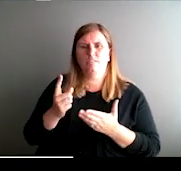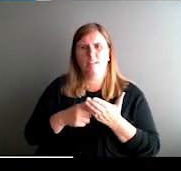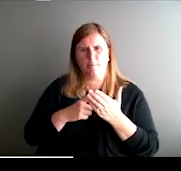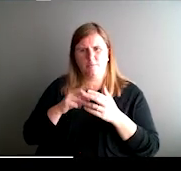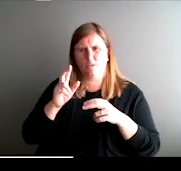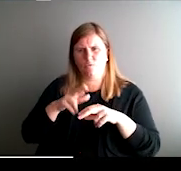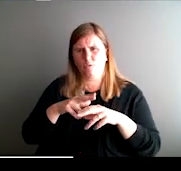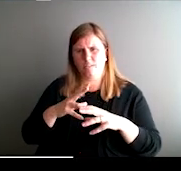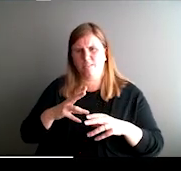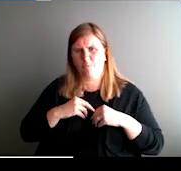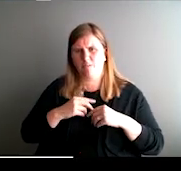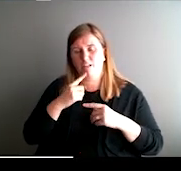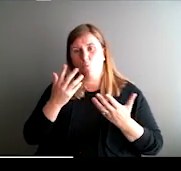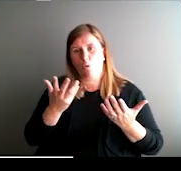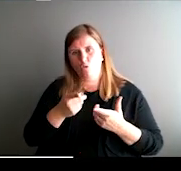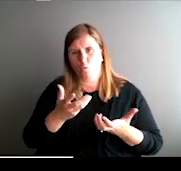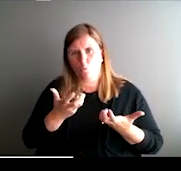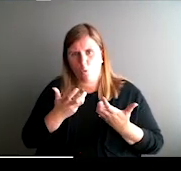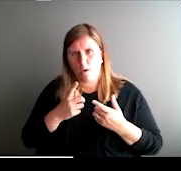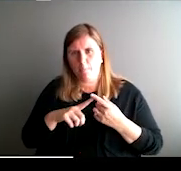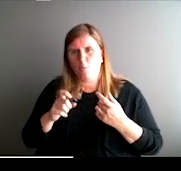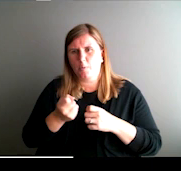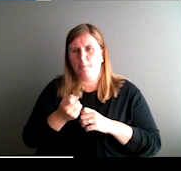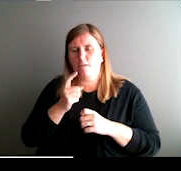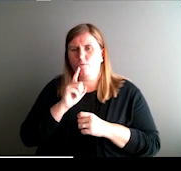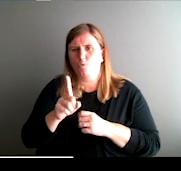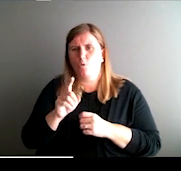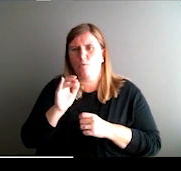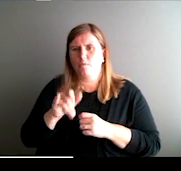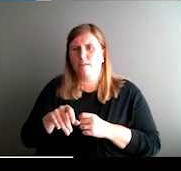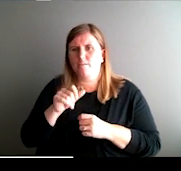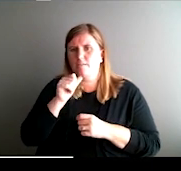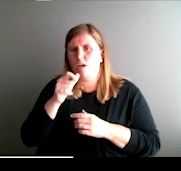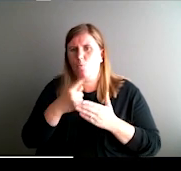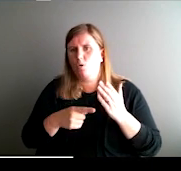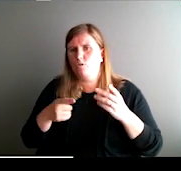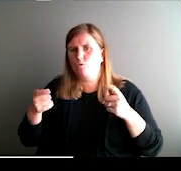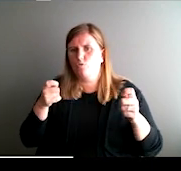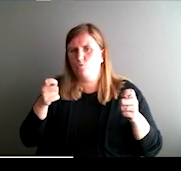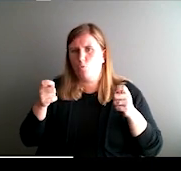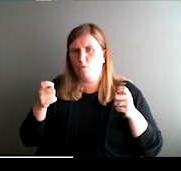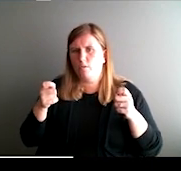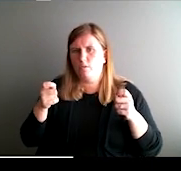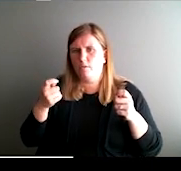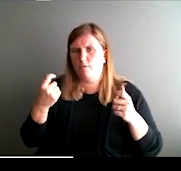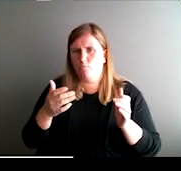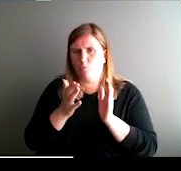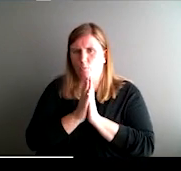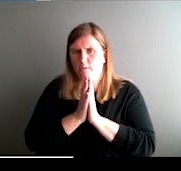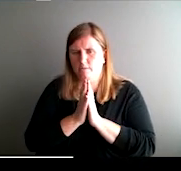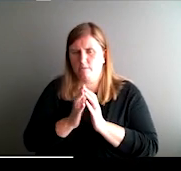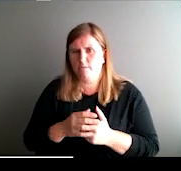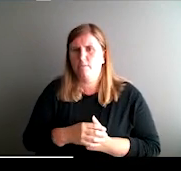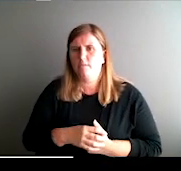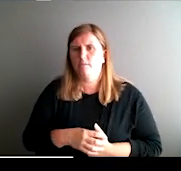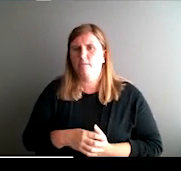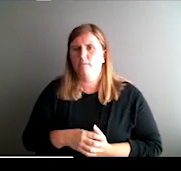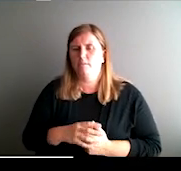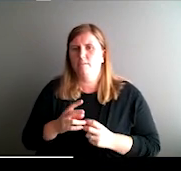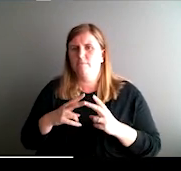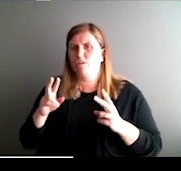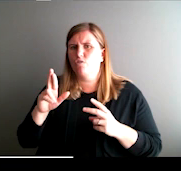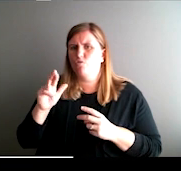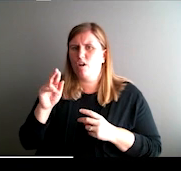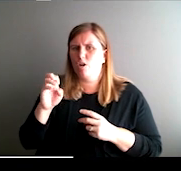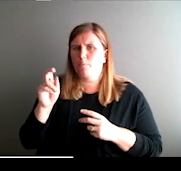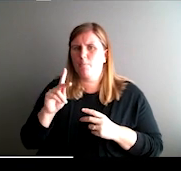course, acceptable to say, what do you want? You just want to make sure that that's not what is controlling the request. It's very rare that